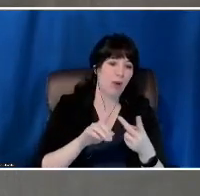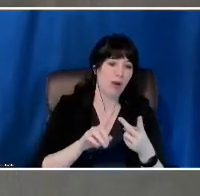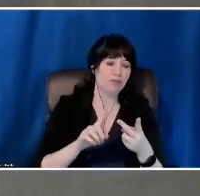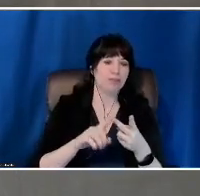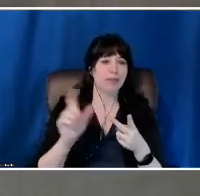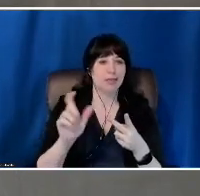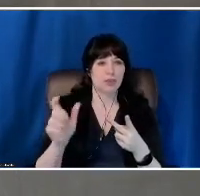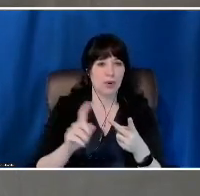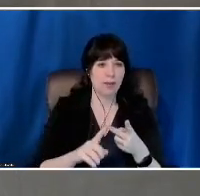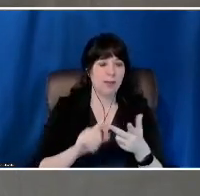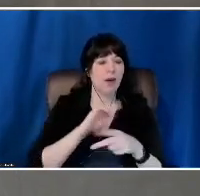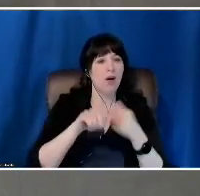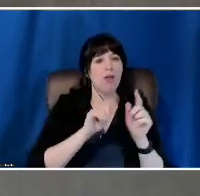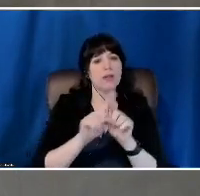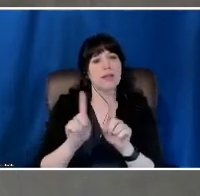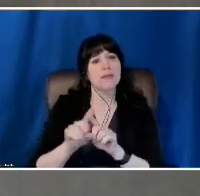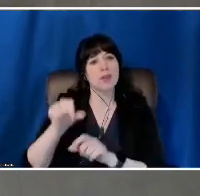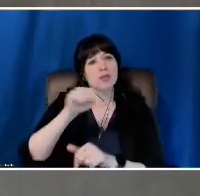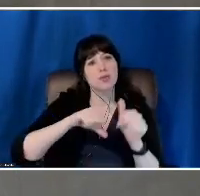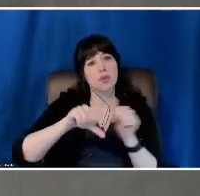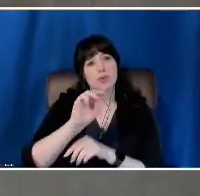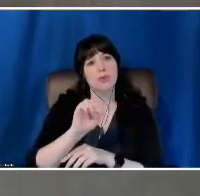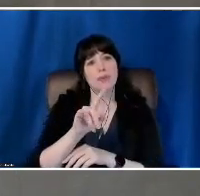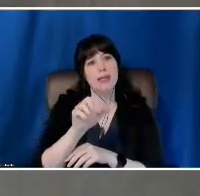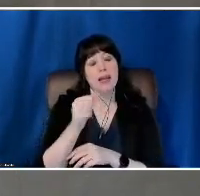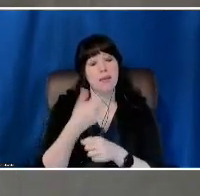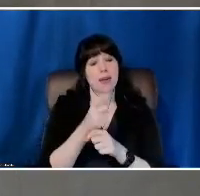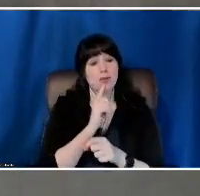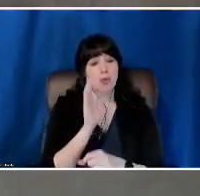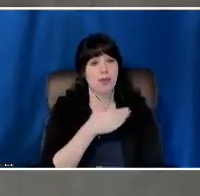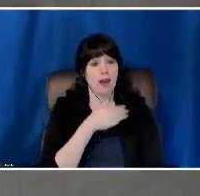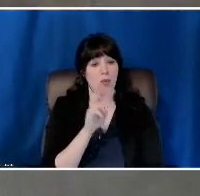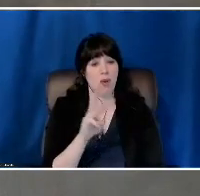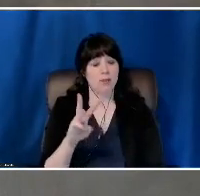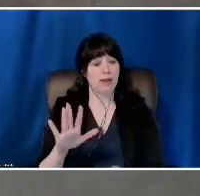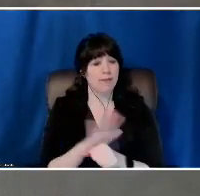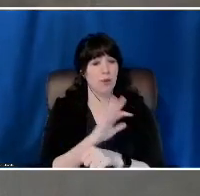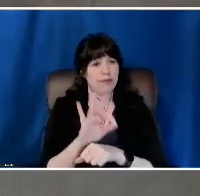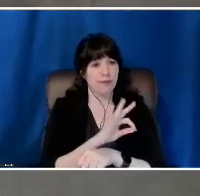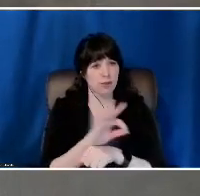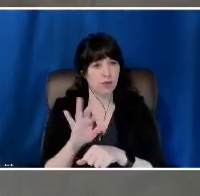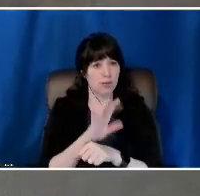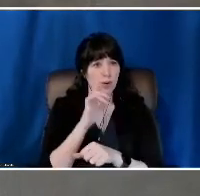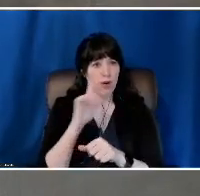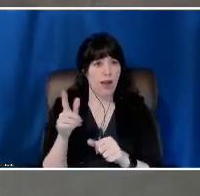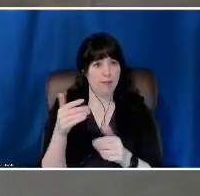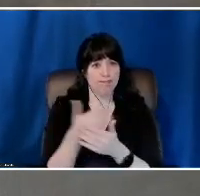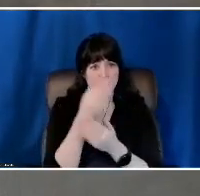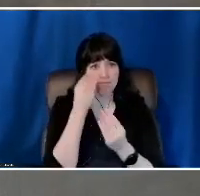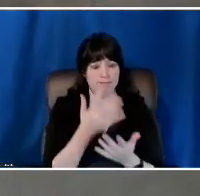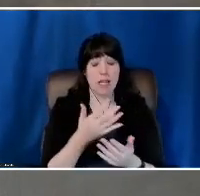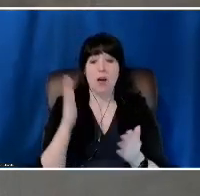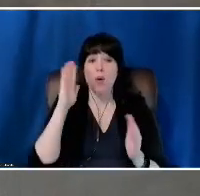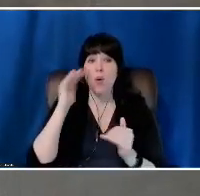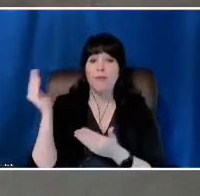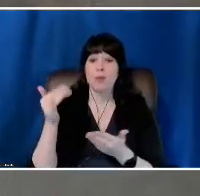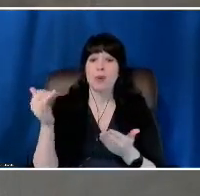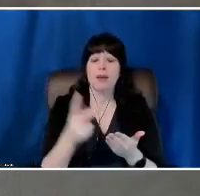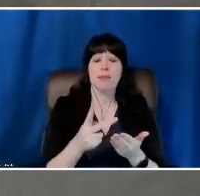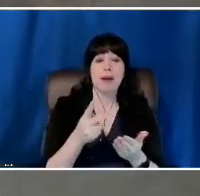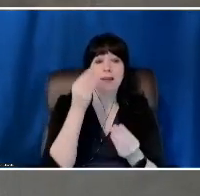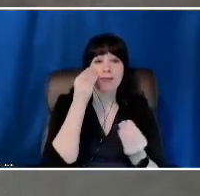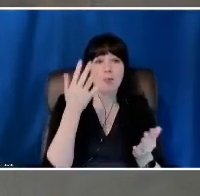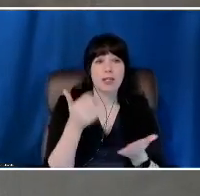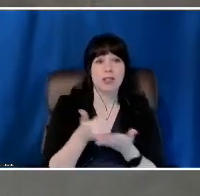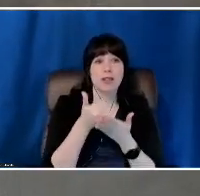social media, and ensuring that our website is fully functional and up to date, and hopefully bringing back information that you can also help share